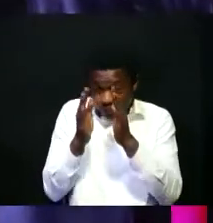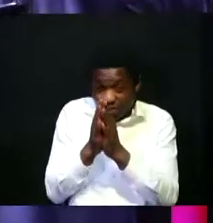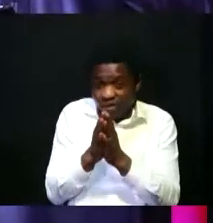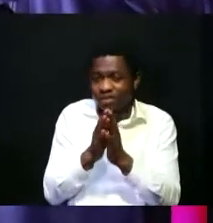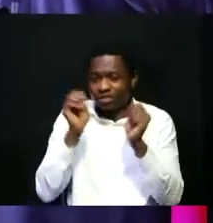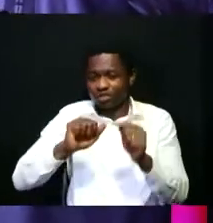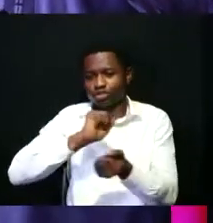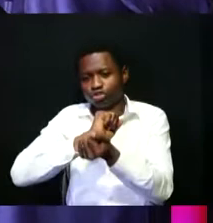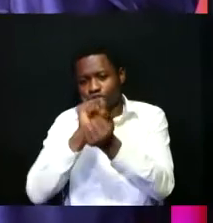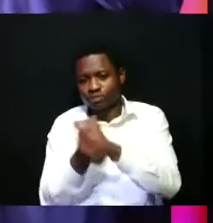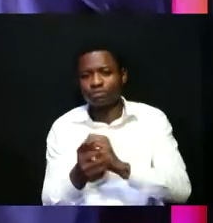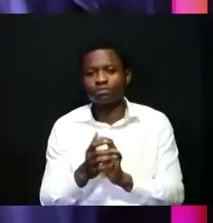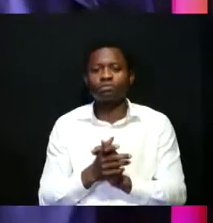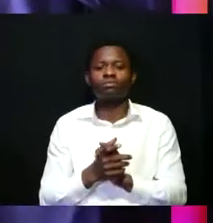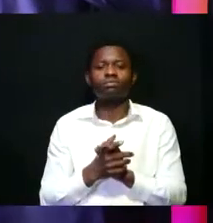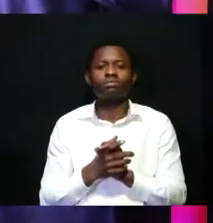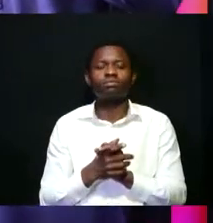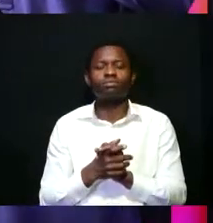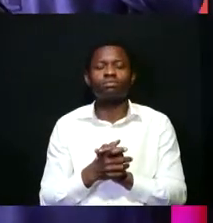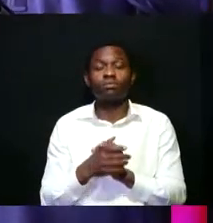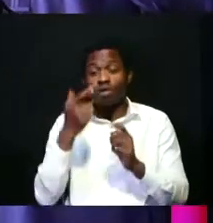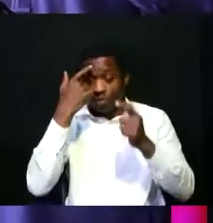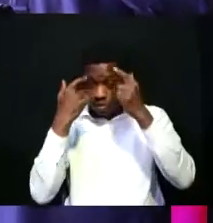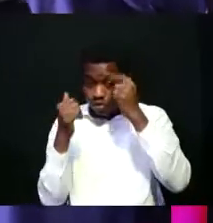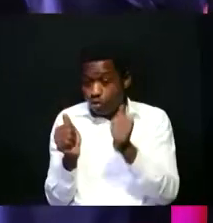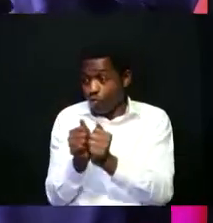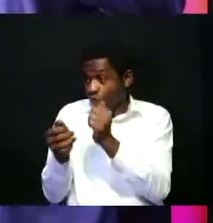Because with him, there is nothing